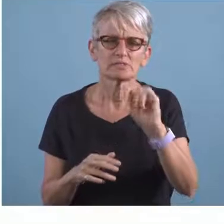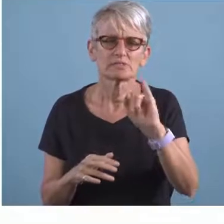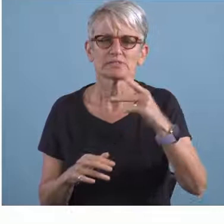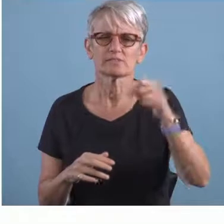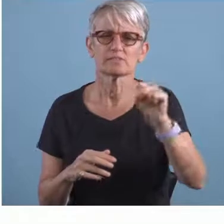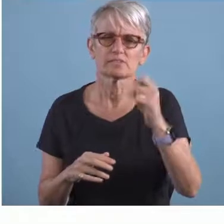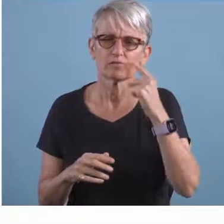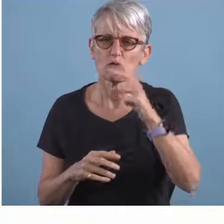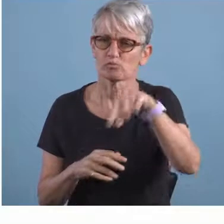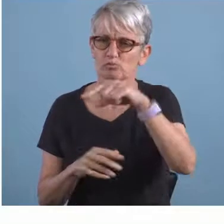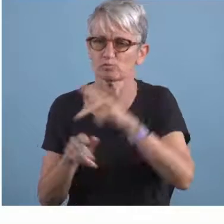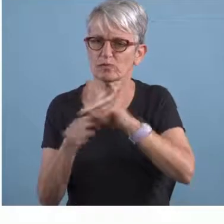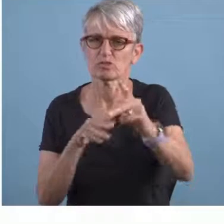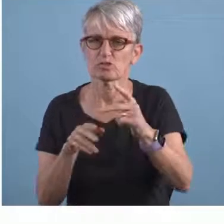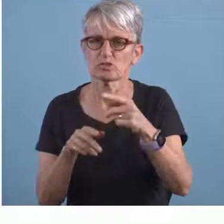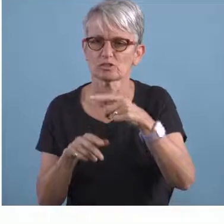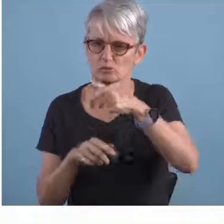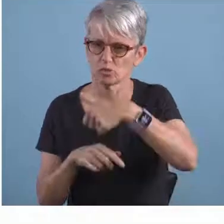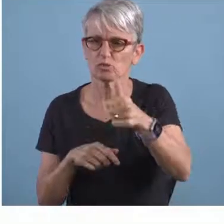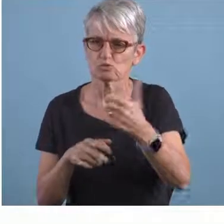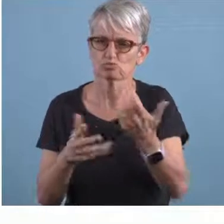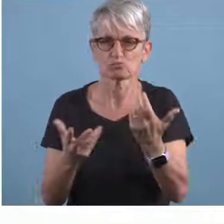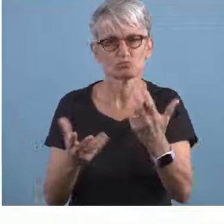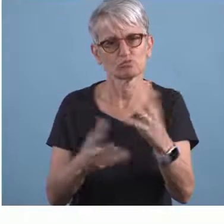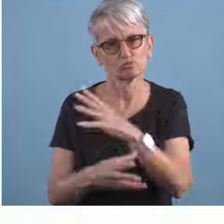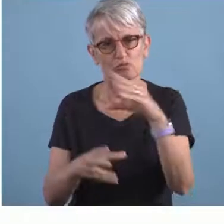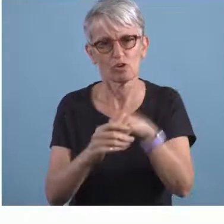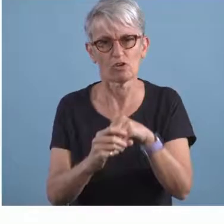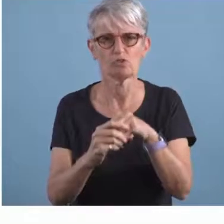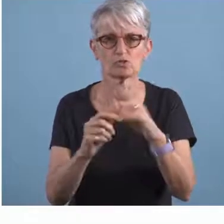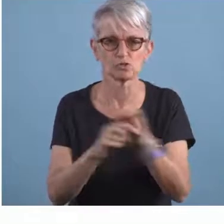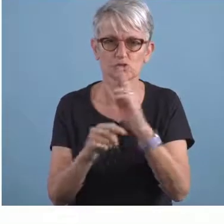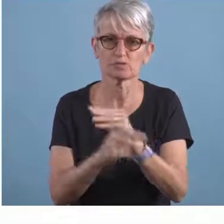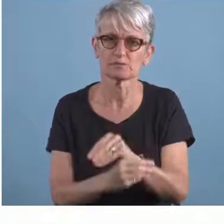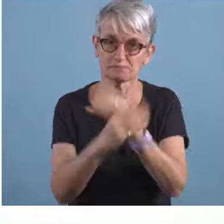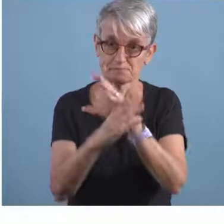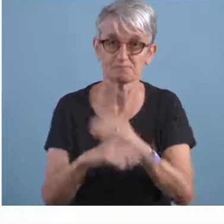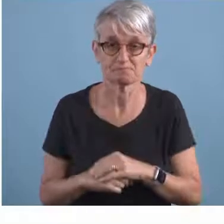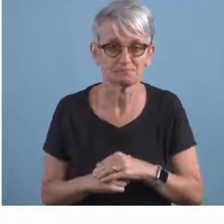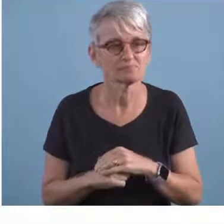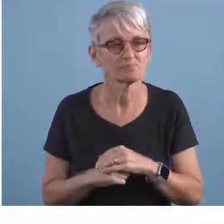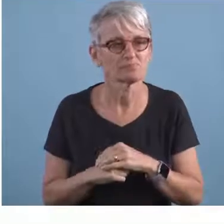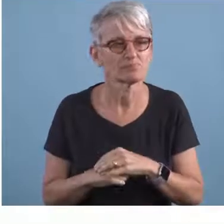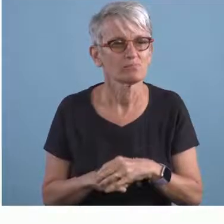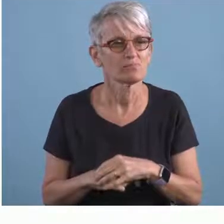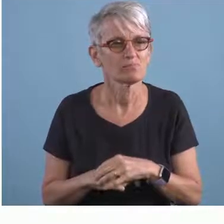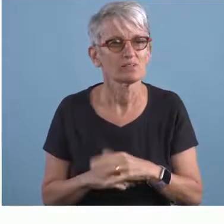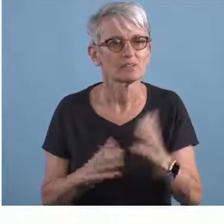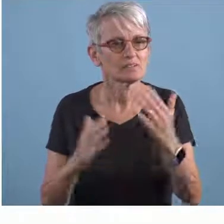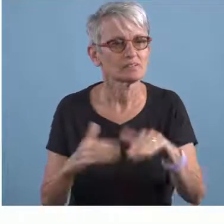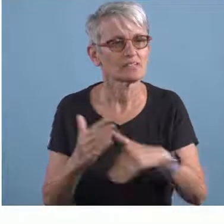for professionals who are getting involved in telepractice. Next